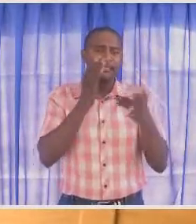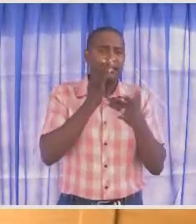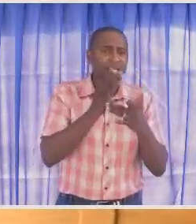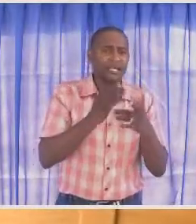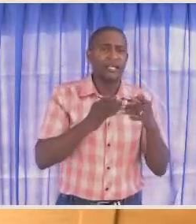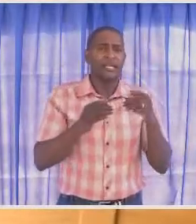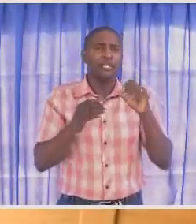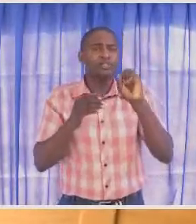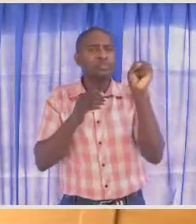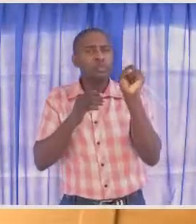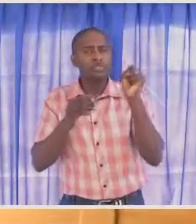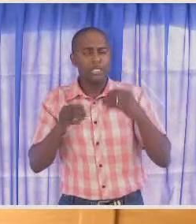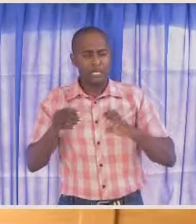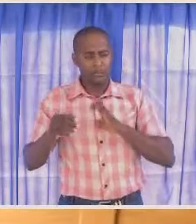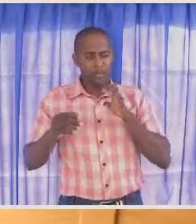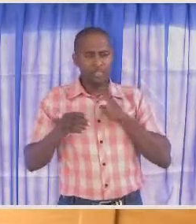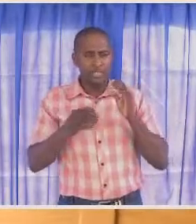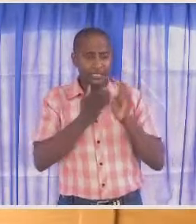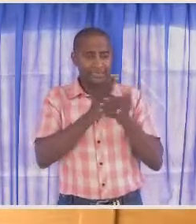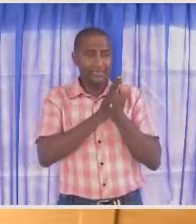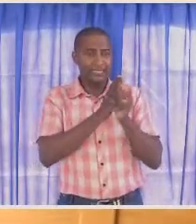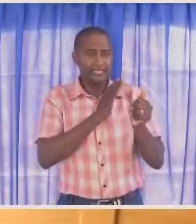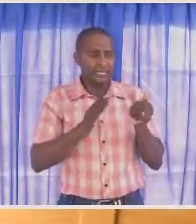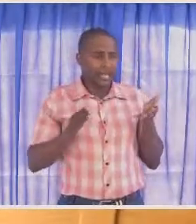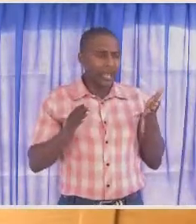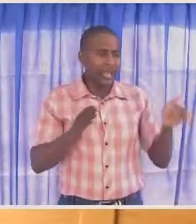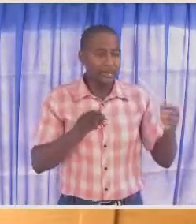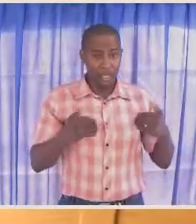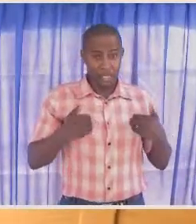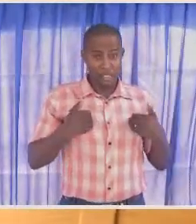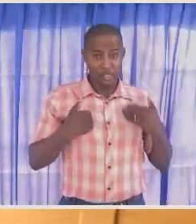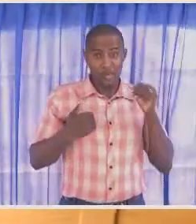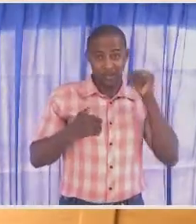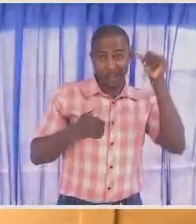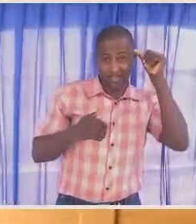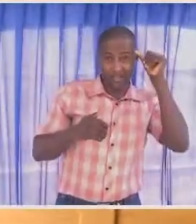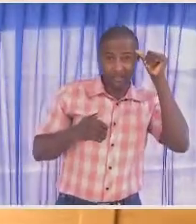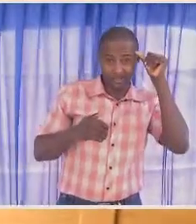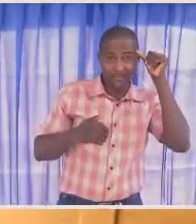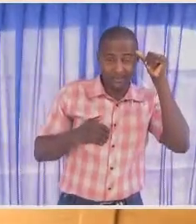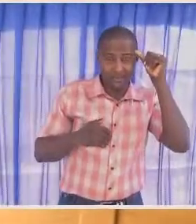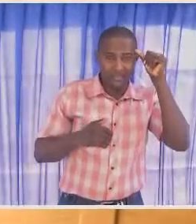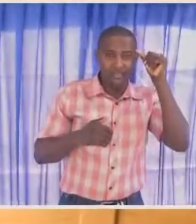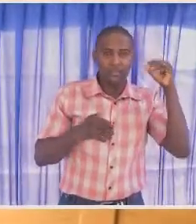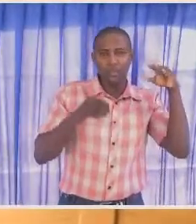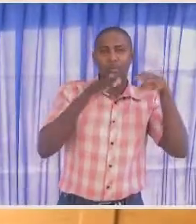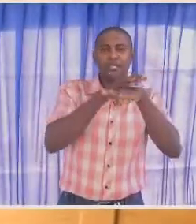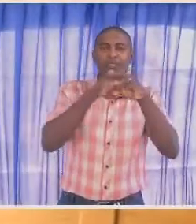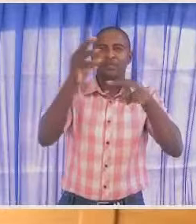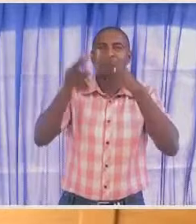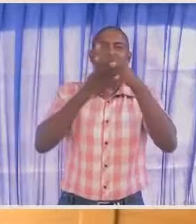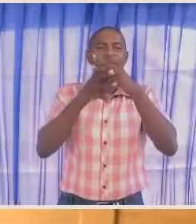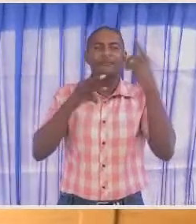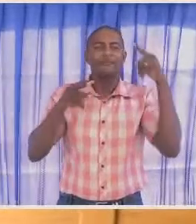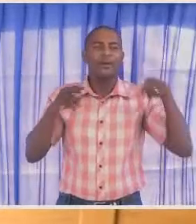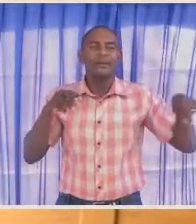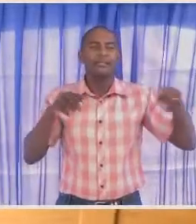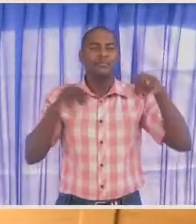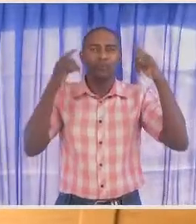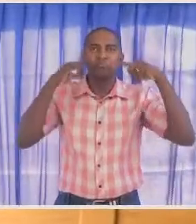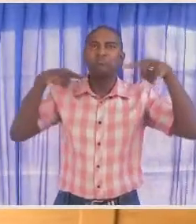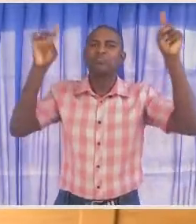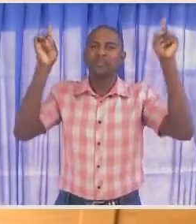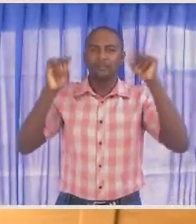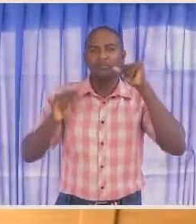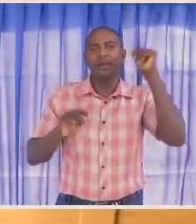social emotional skills that prepare adolescents and young adult students to become successful and productive